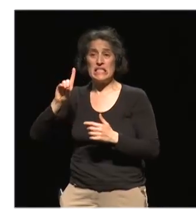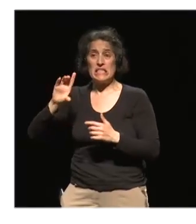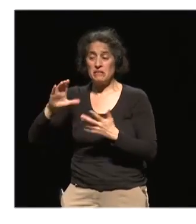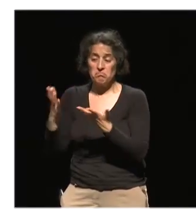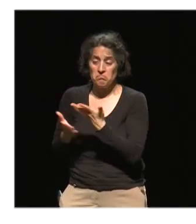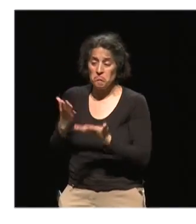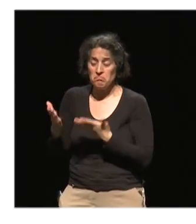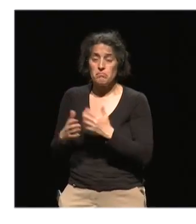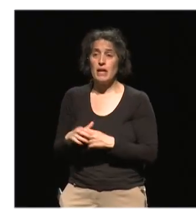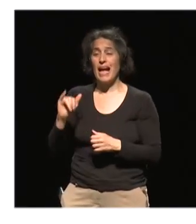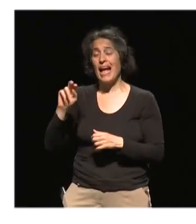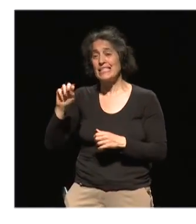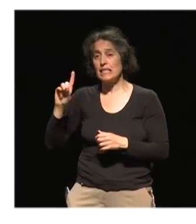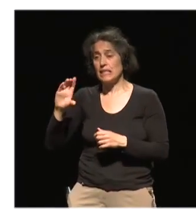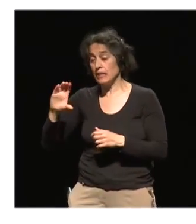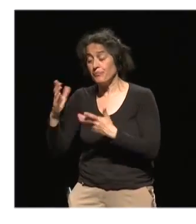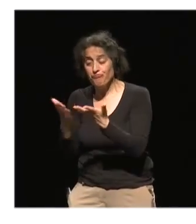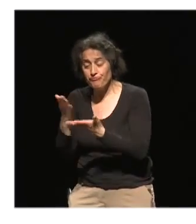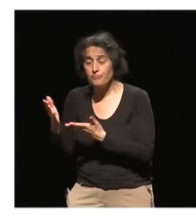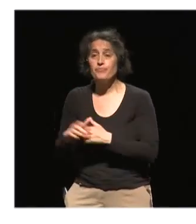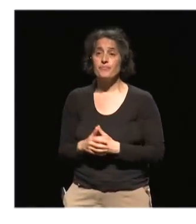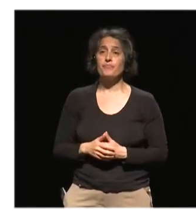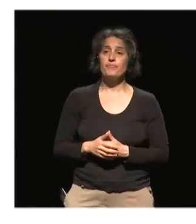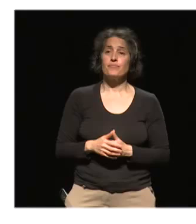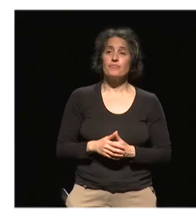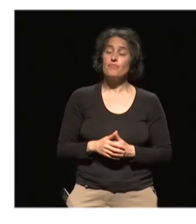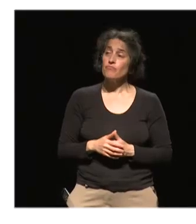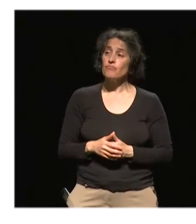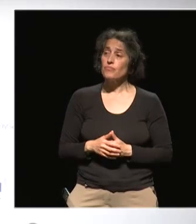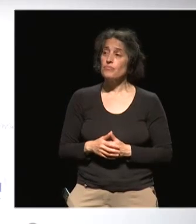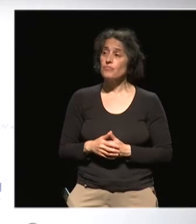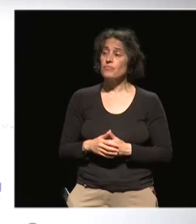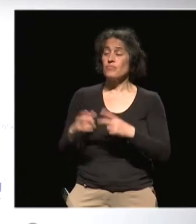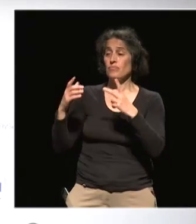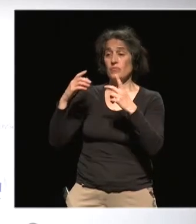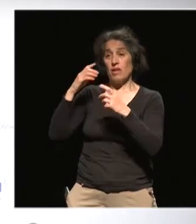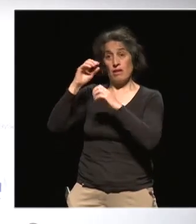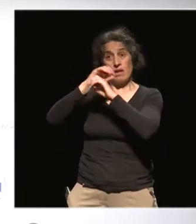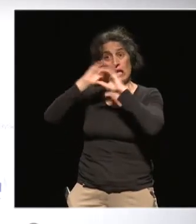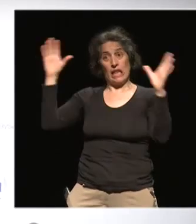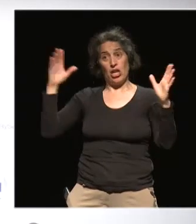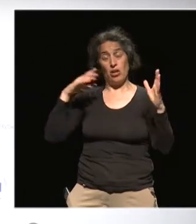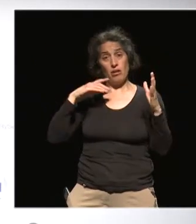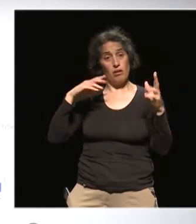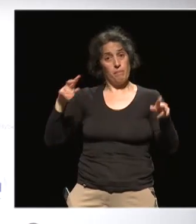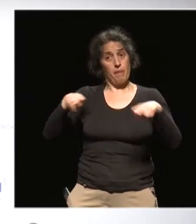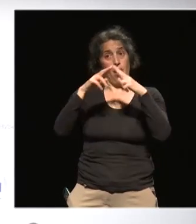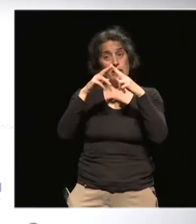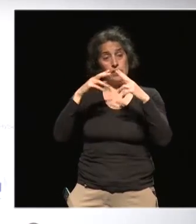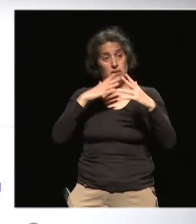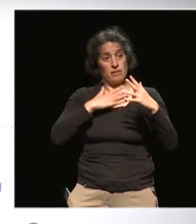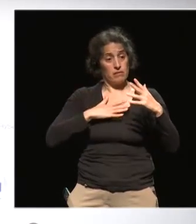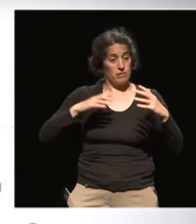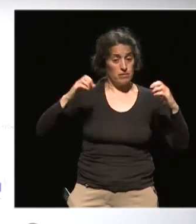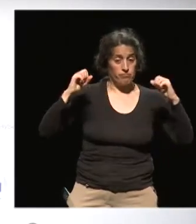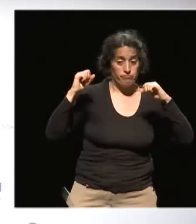creating evaluation mechanisms, which is also an important element of all this. If we want this agreement to be solid, sound,